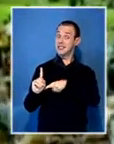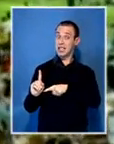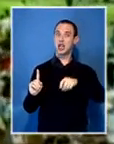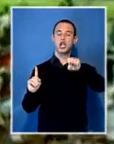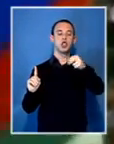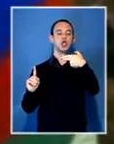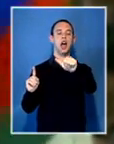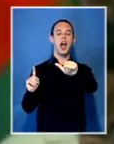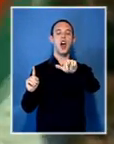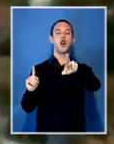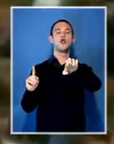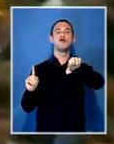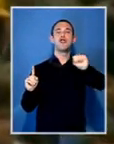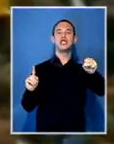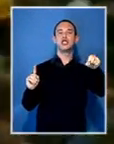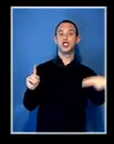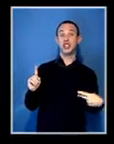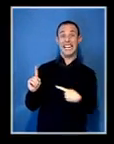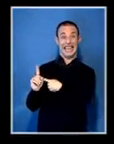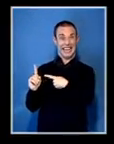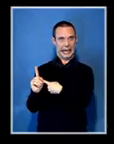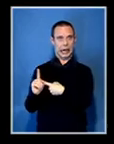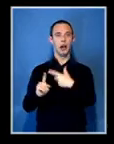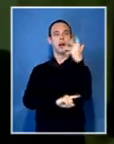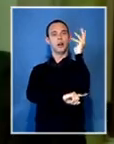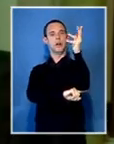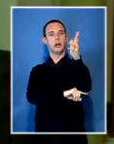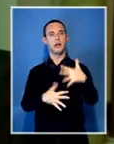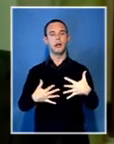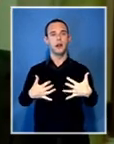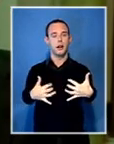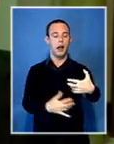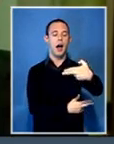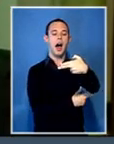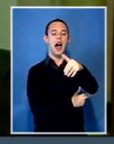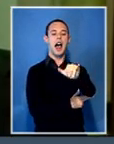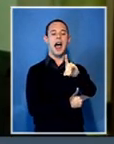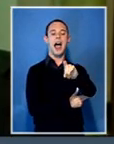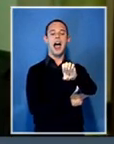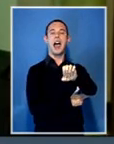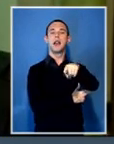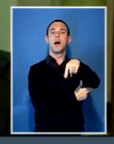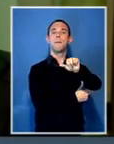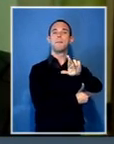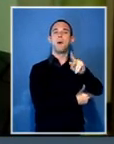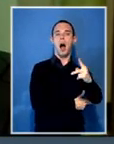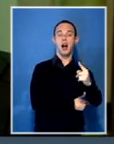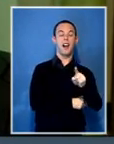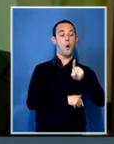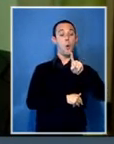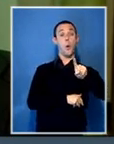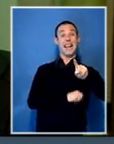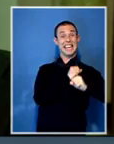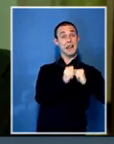entertain crowds at a 1988 gathering in Hyde Park. But we were able to mobilise tens and hundreds of thousands